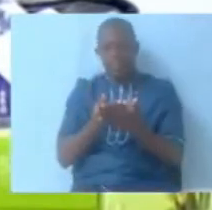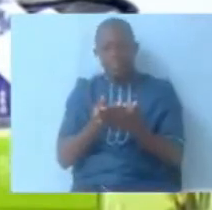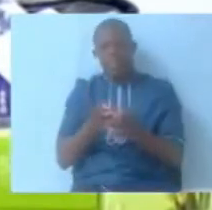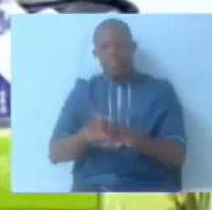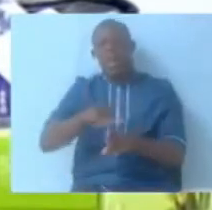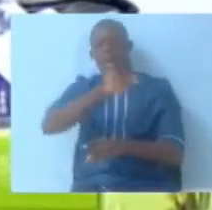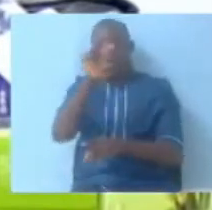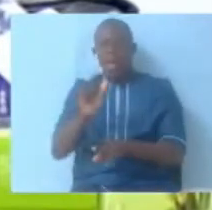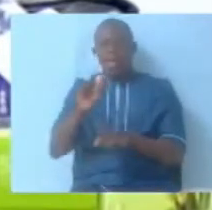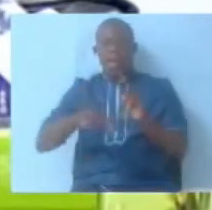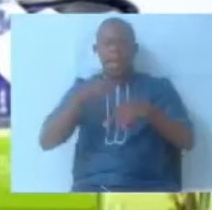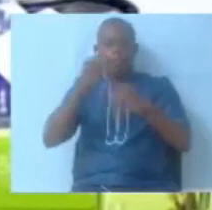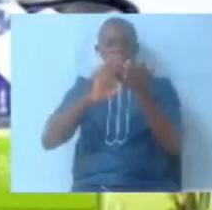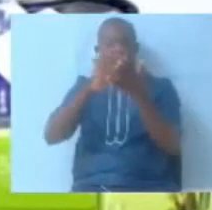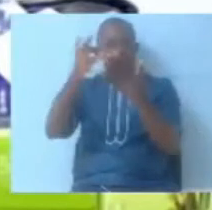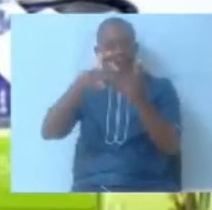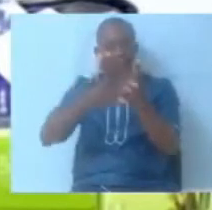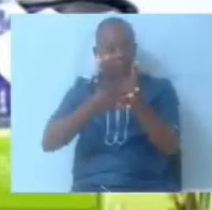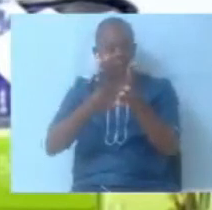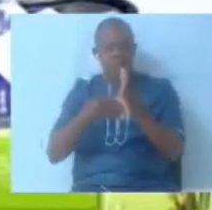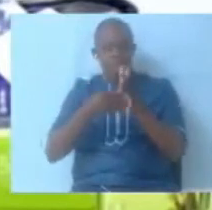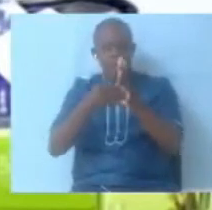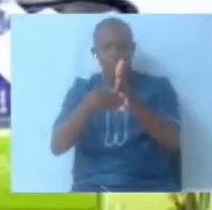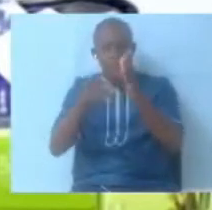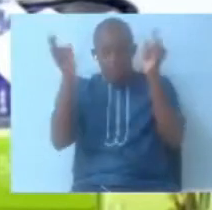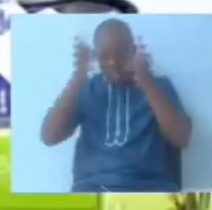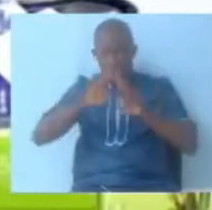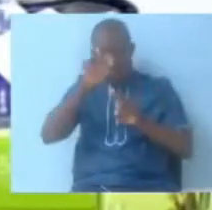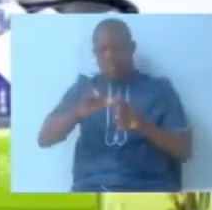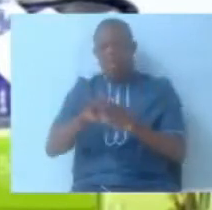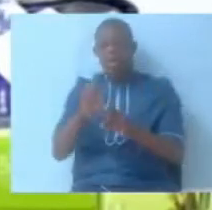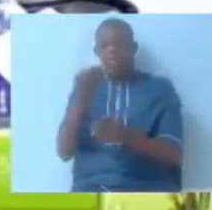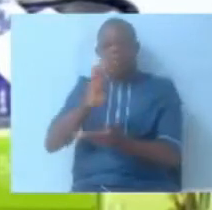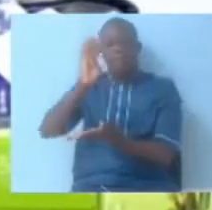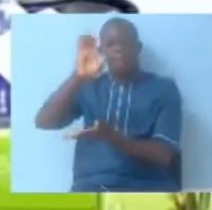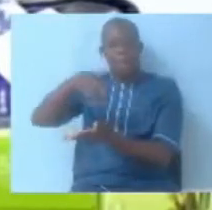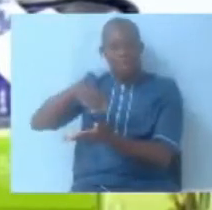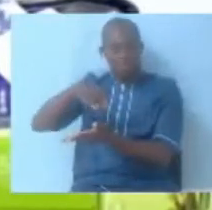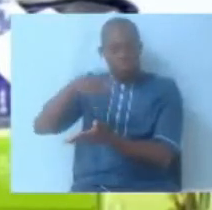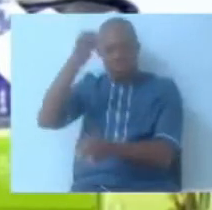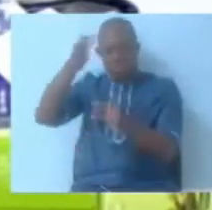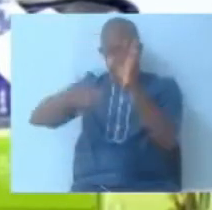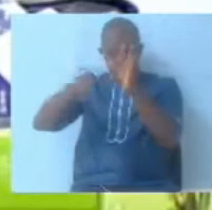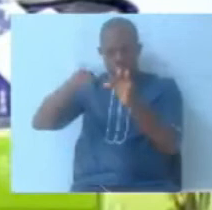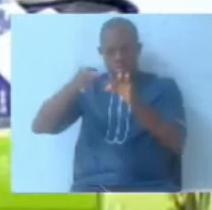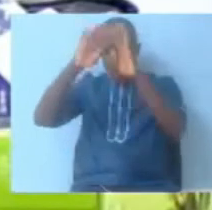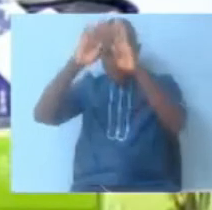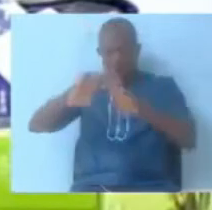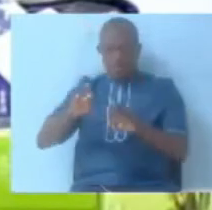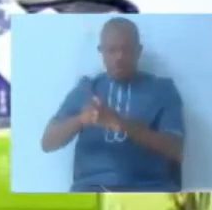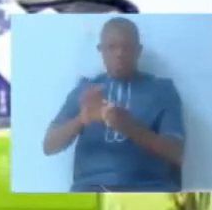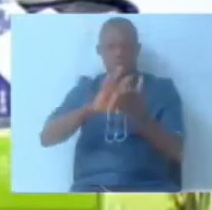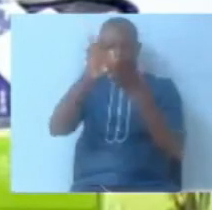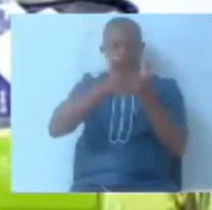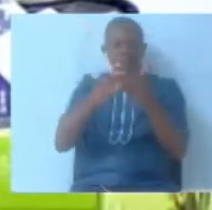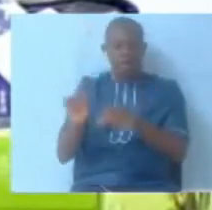and after the transfer of Magistrate Onya from Banjul Magistrate's Court to Kanifi Magistrate's Court. And we nata Magistrate Onya